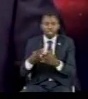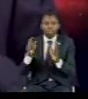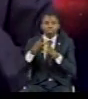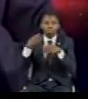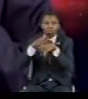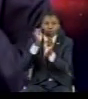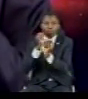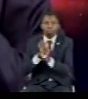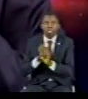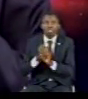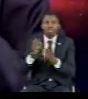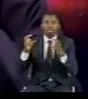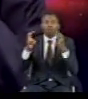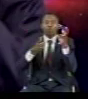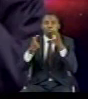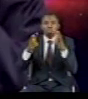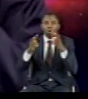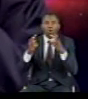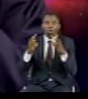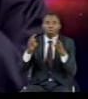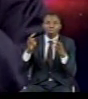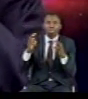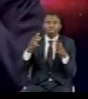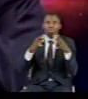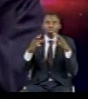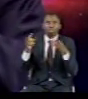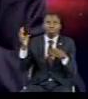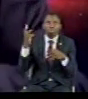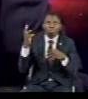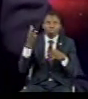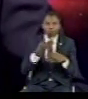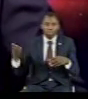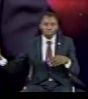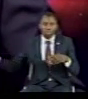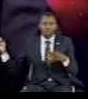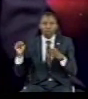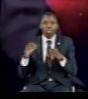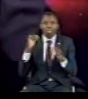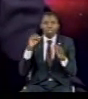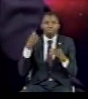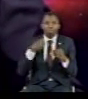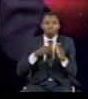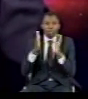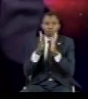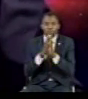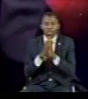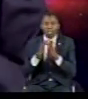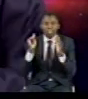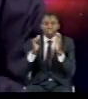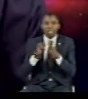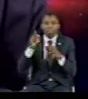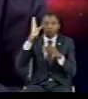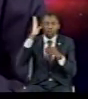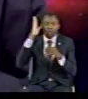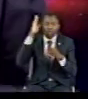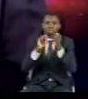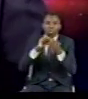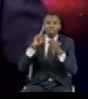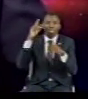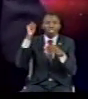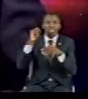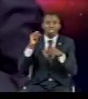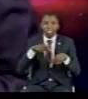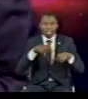weapons. Father, we want to ask that you turn the hearts of all nations, from the leaders